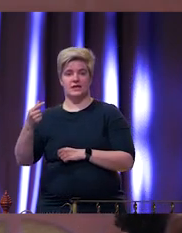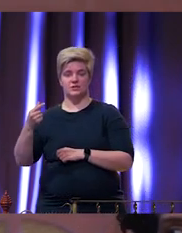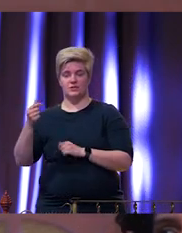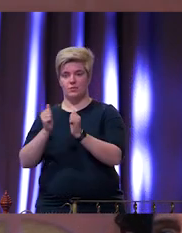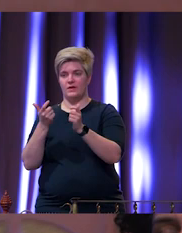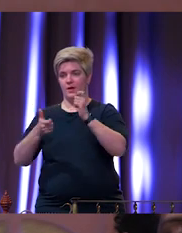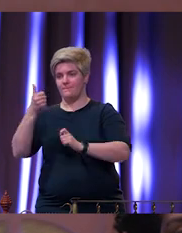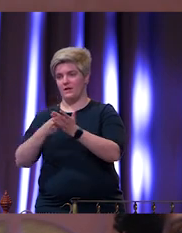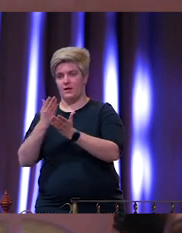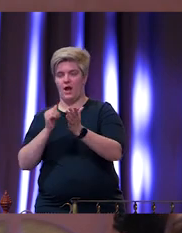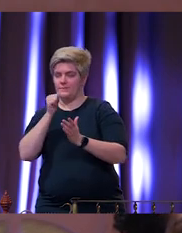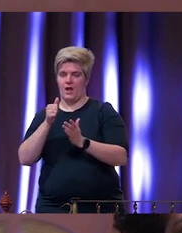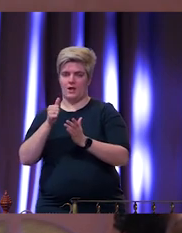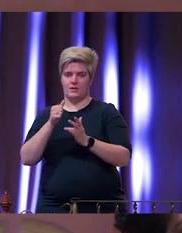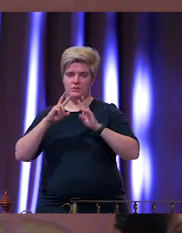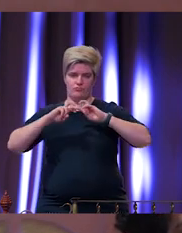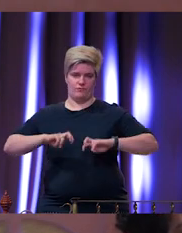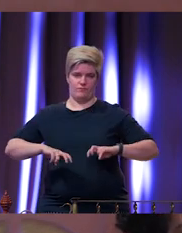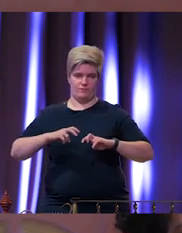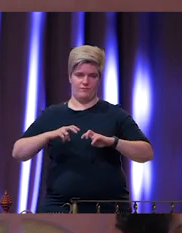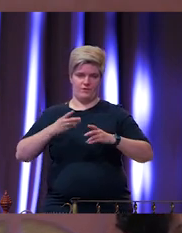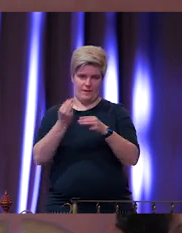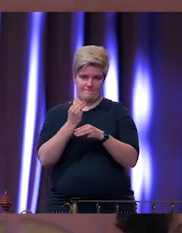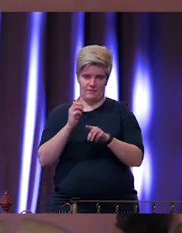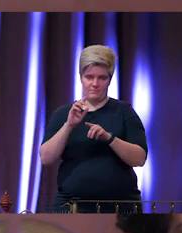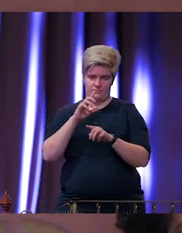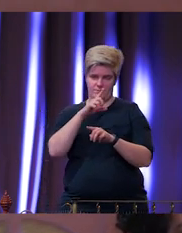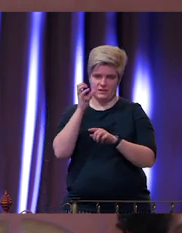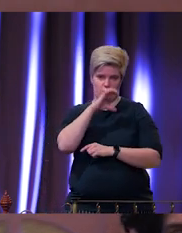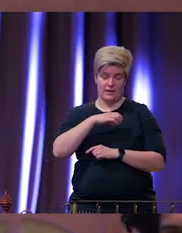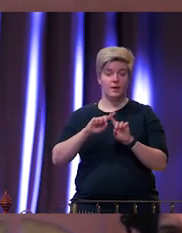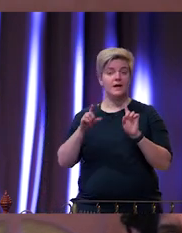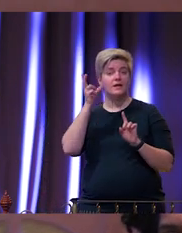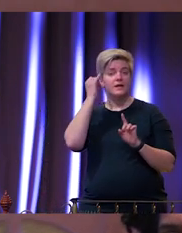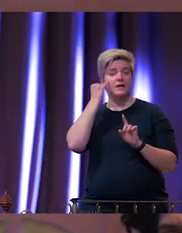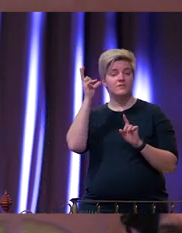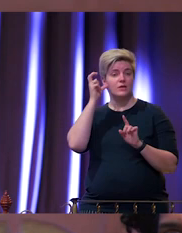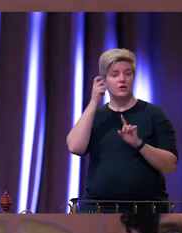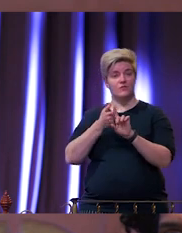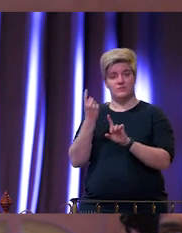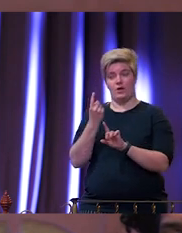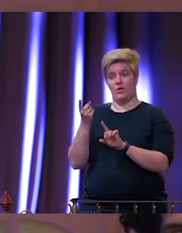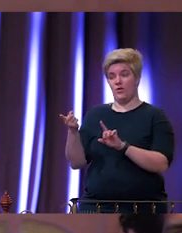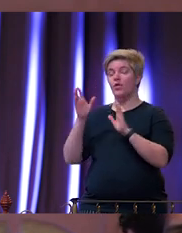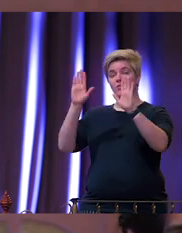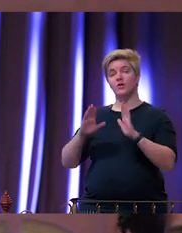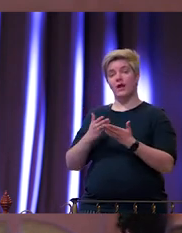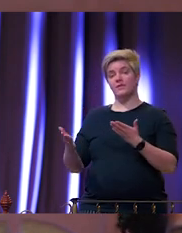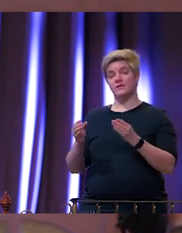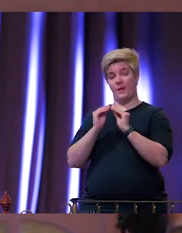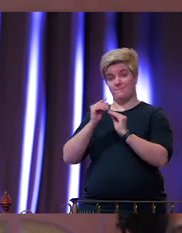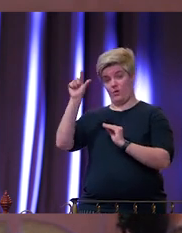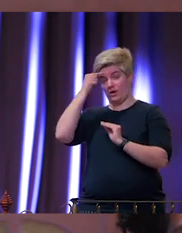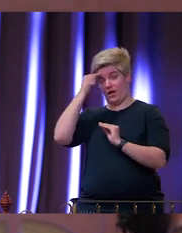the math equation because it's really wonky, but if you hear from somebody that's, the great thing is the more government money